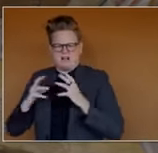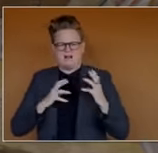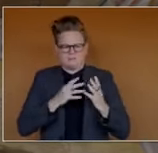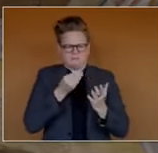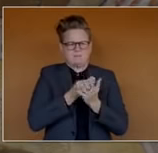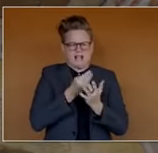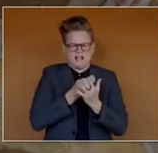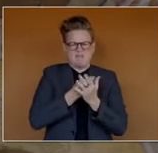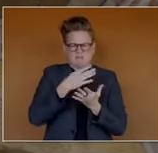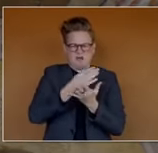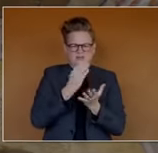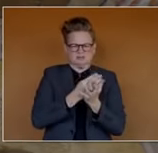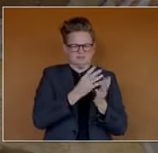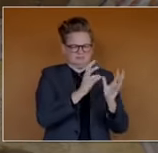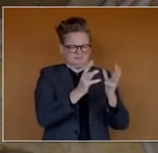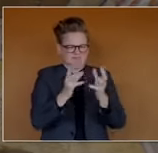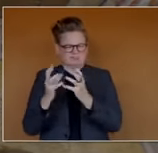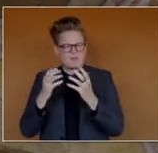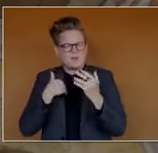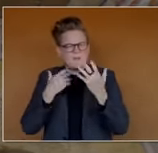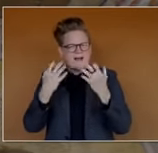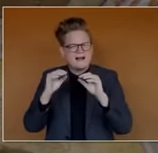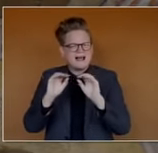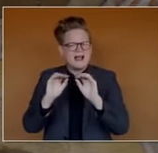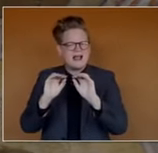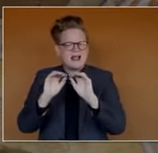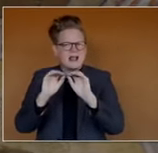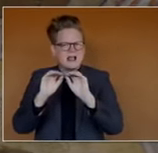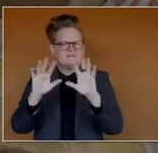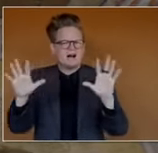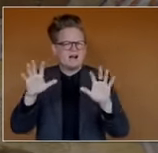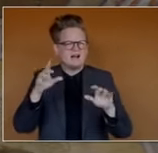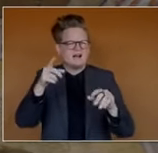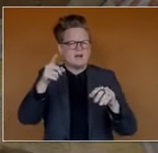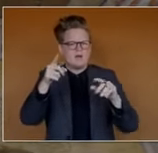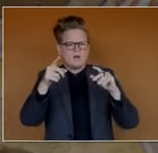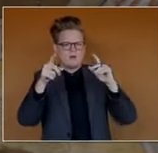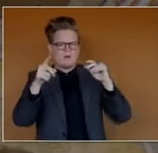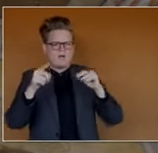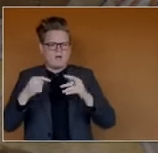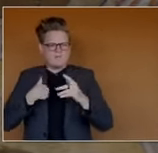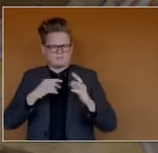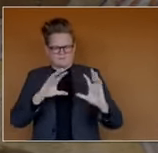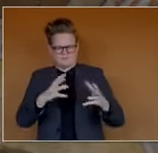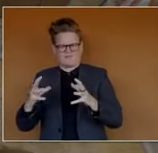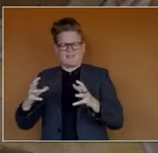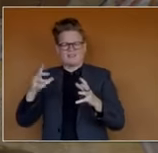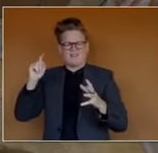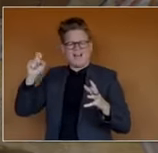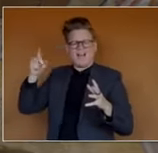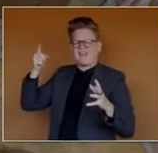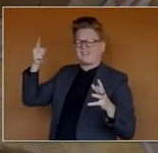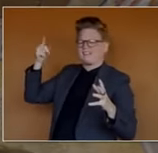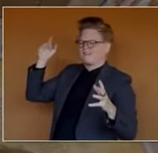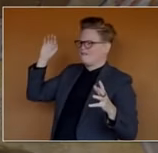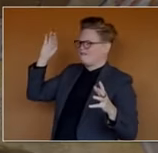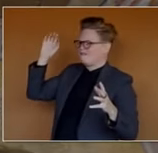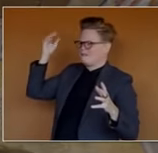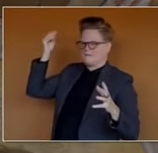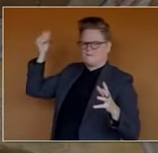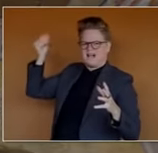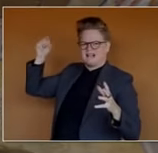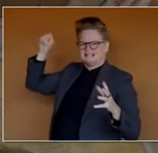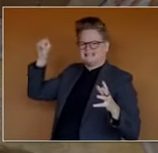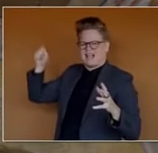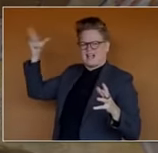be paying for these different proposals that you have announced today? And then the second would be that, you know, this